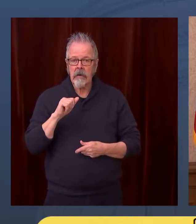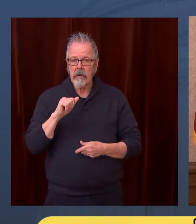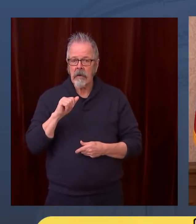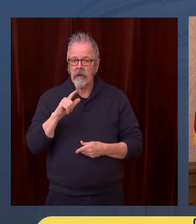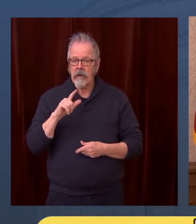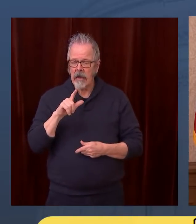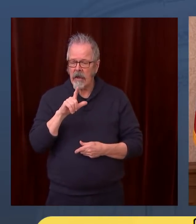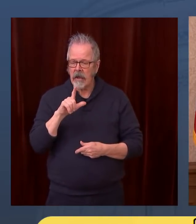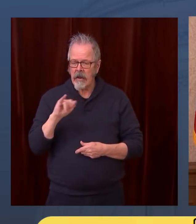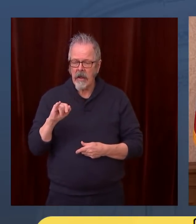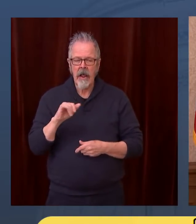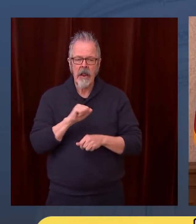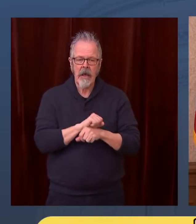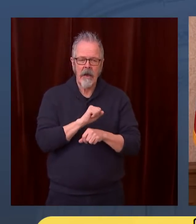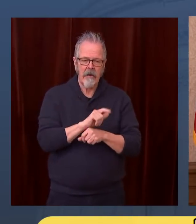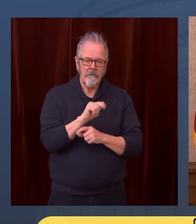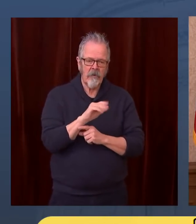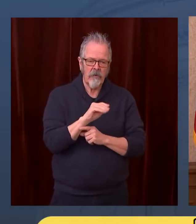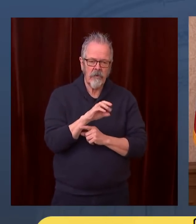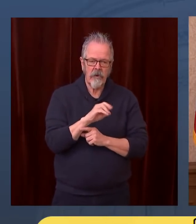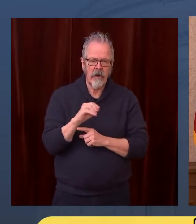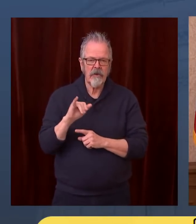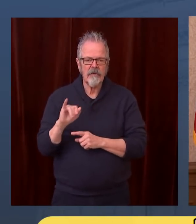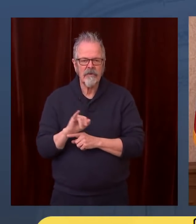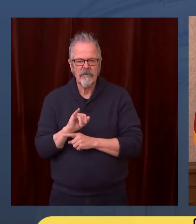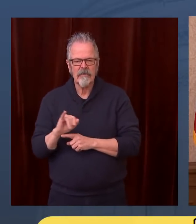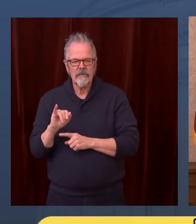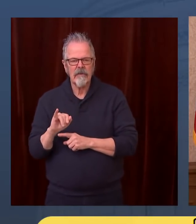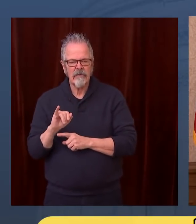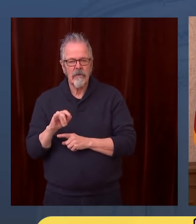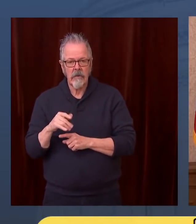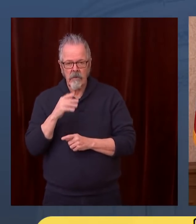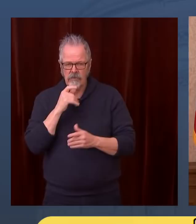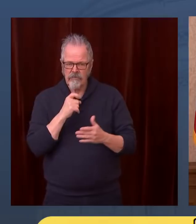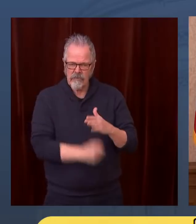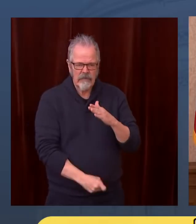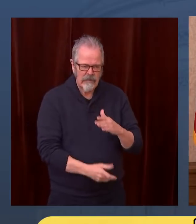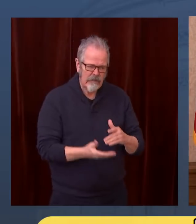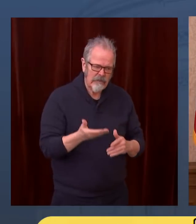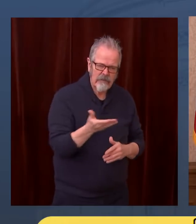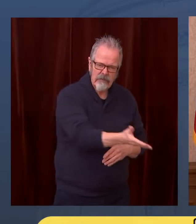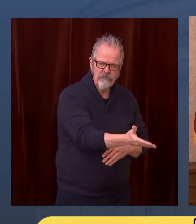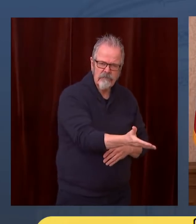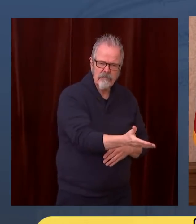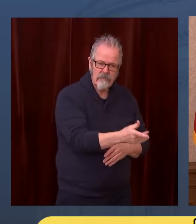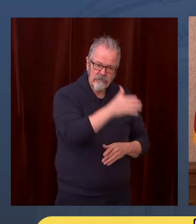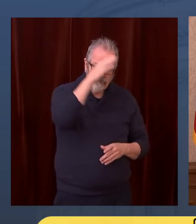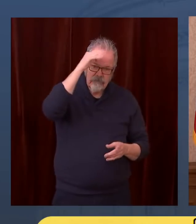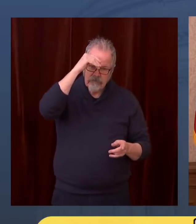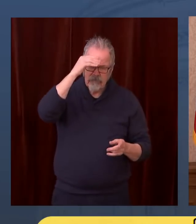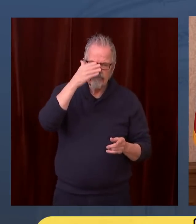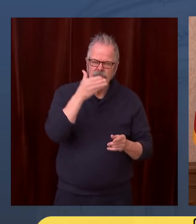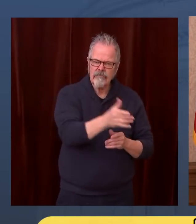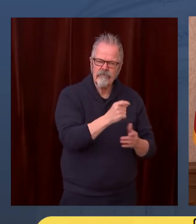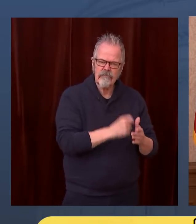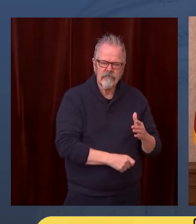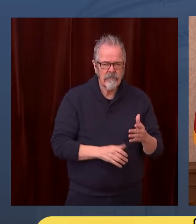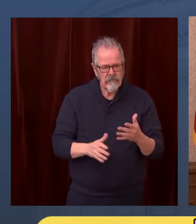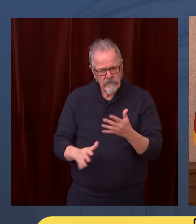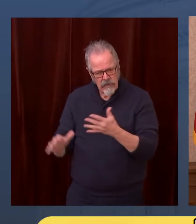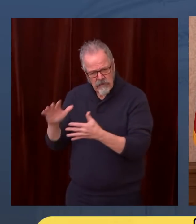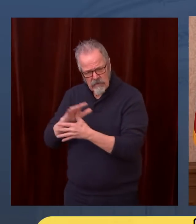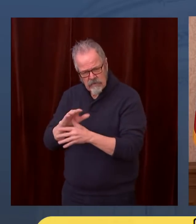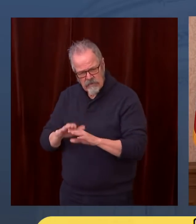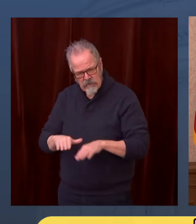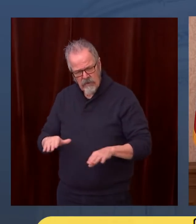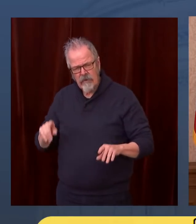I think actually the most important thing is we want to get our children educated. And I think one of the most important lessons for our children is that